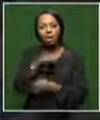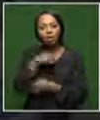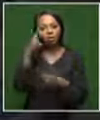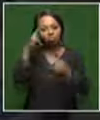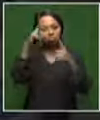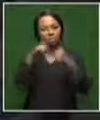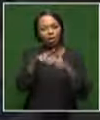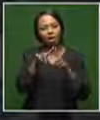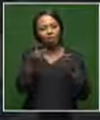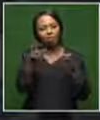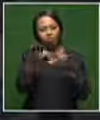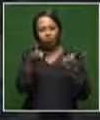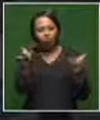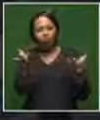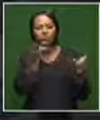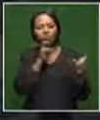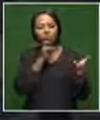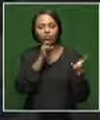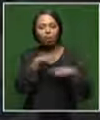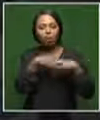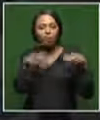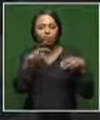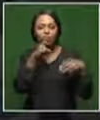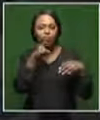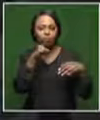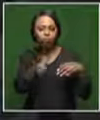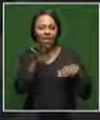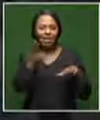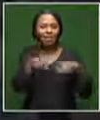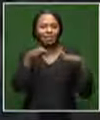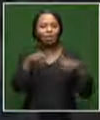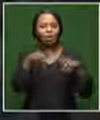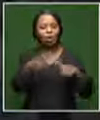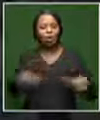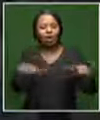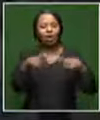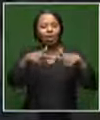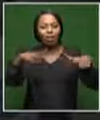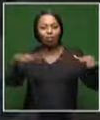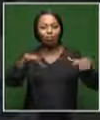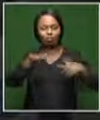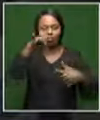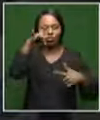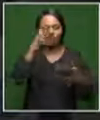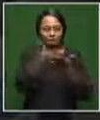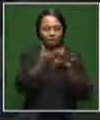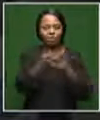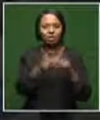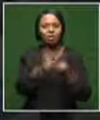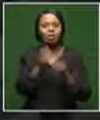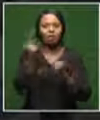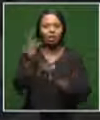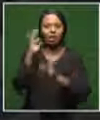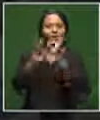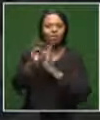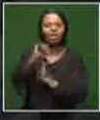indigenous words by offering users a mobile use of 13 local languages to choose from. And to tell us more about how this app works and how we